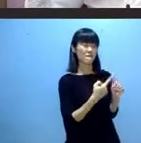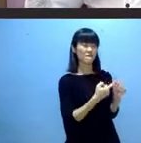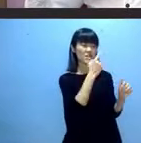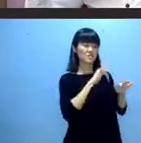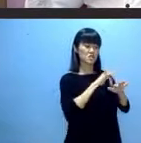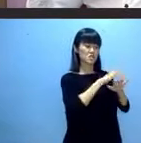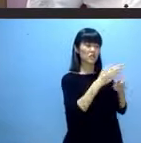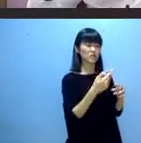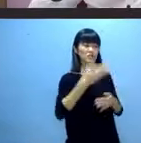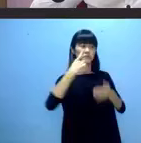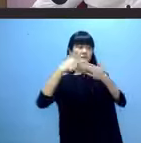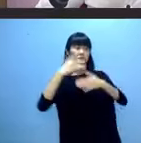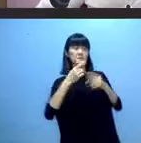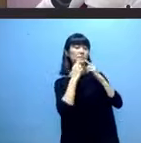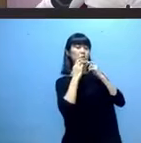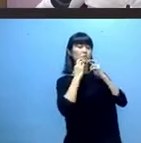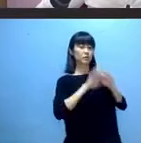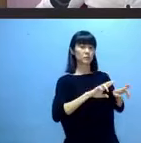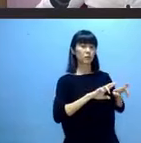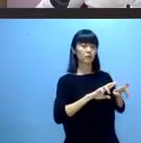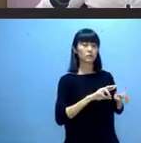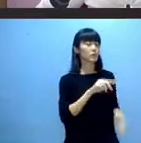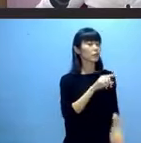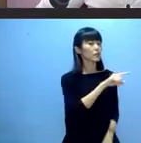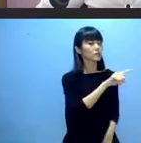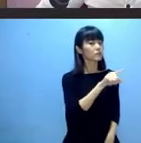responding, and y'all didn't respond